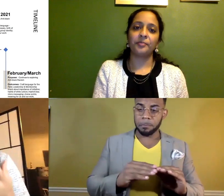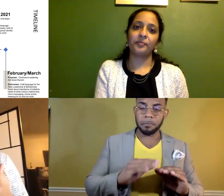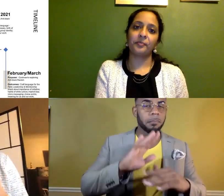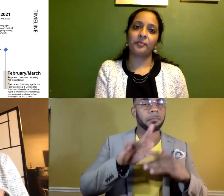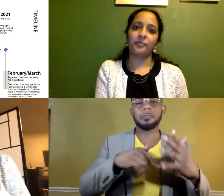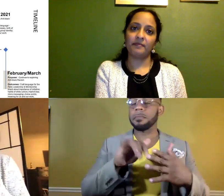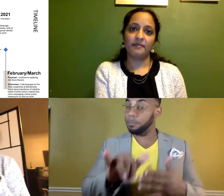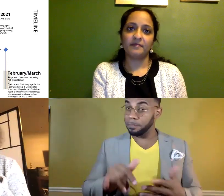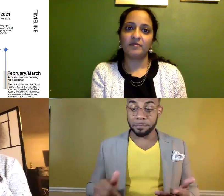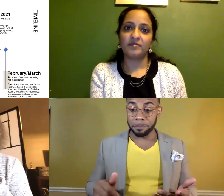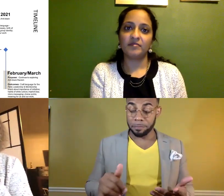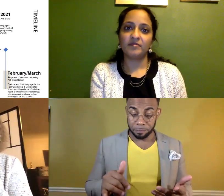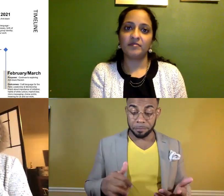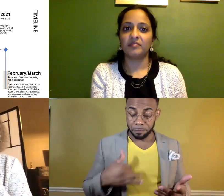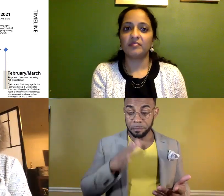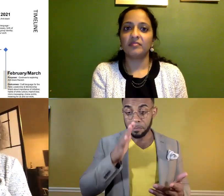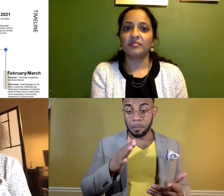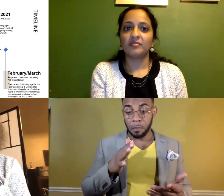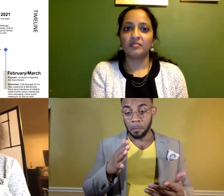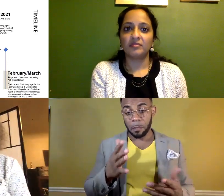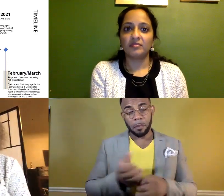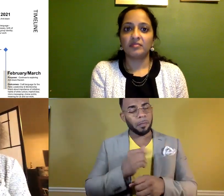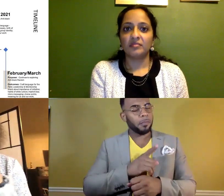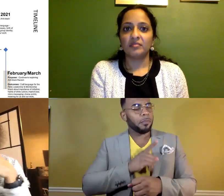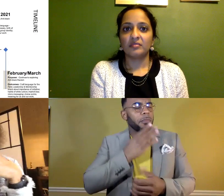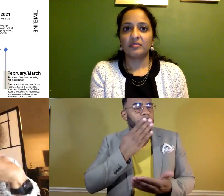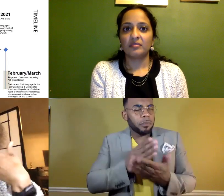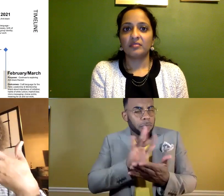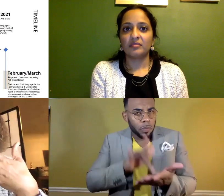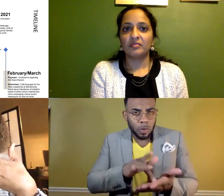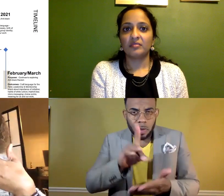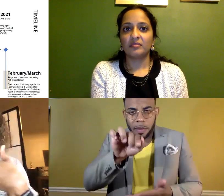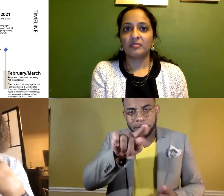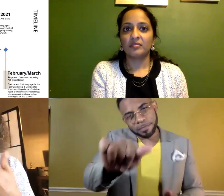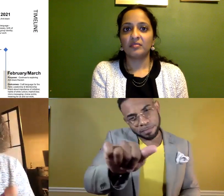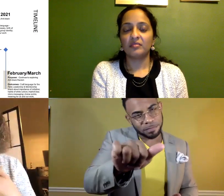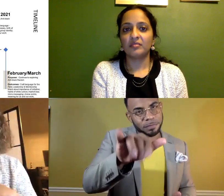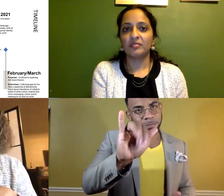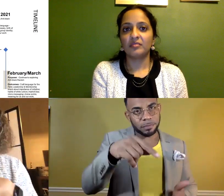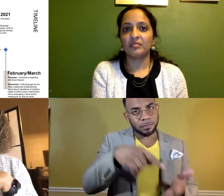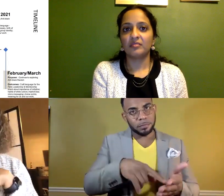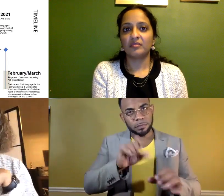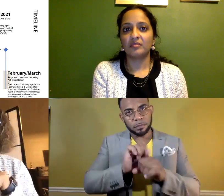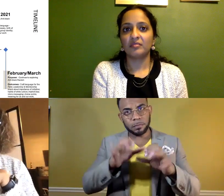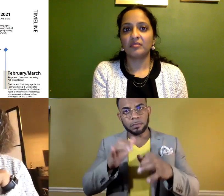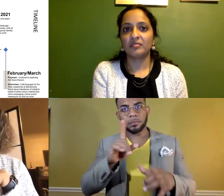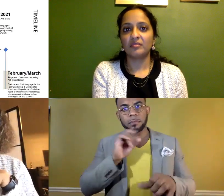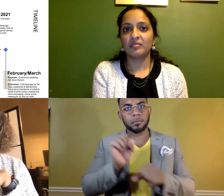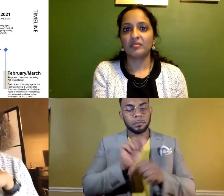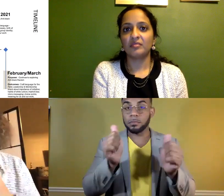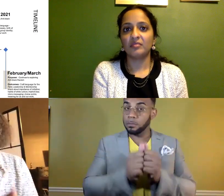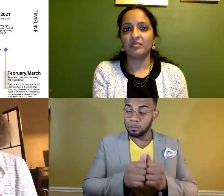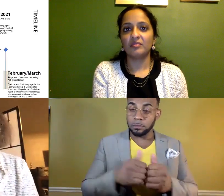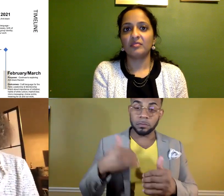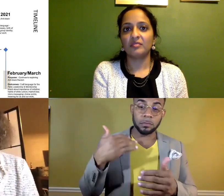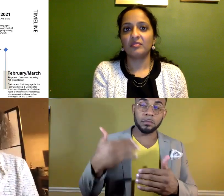of that, we're going to get a real good source of data that this work group will be working with